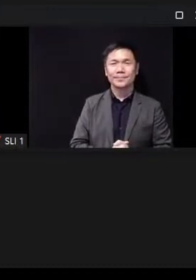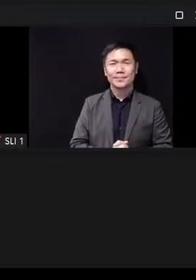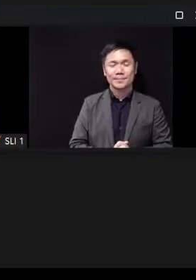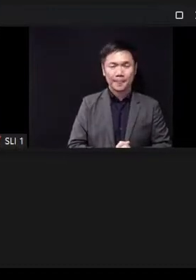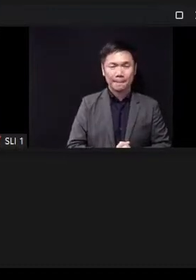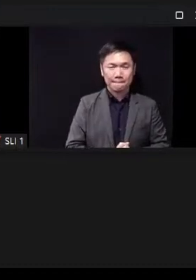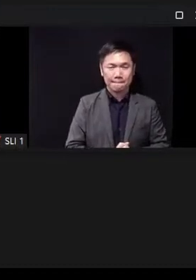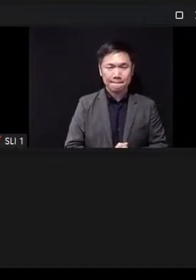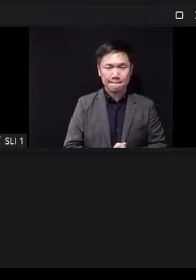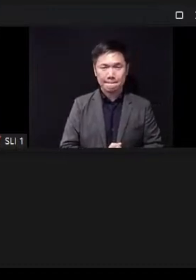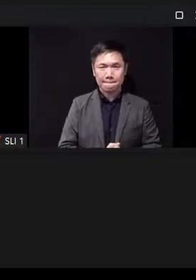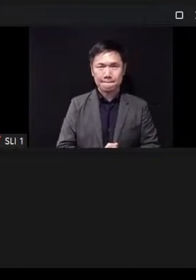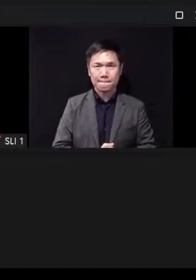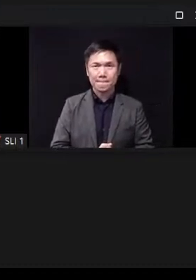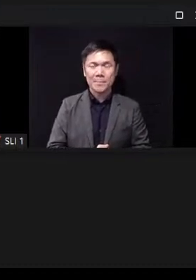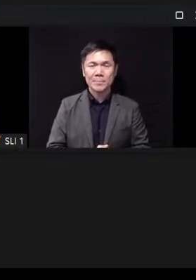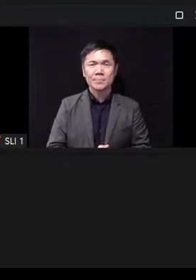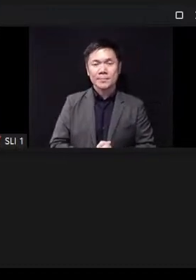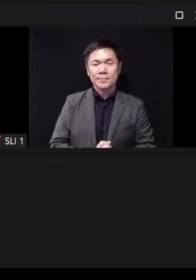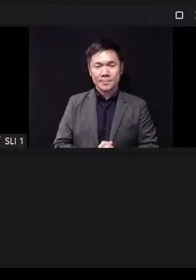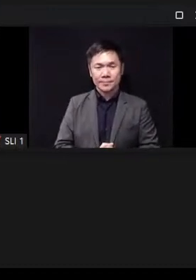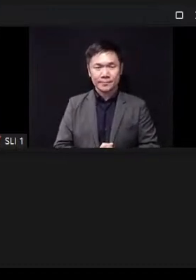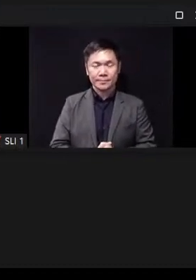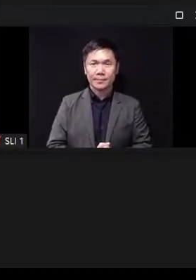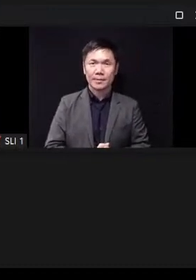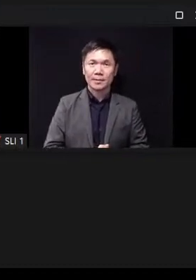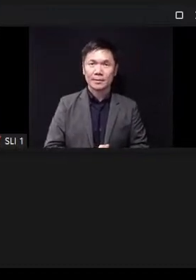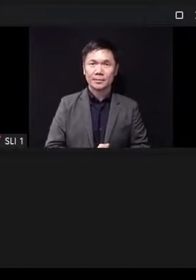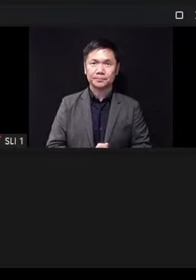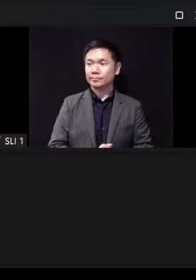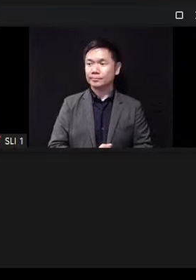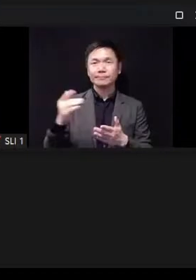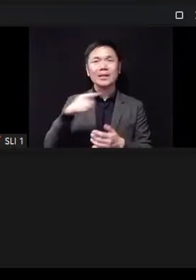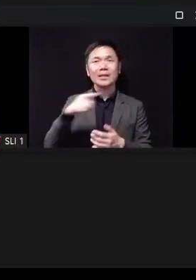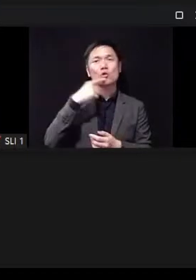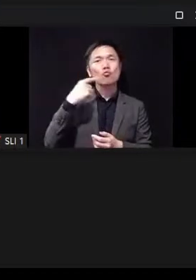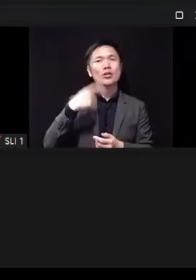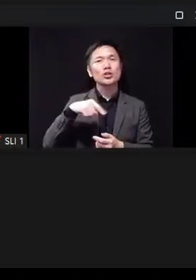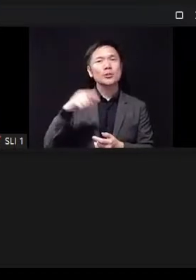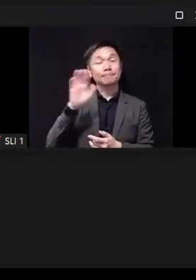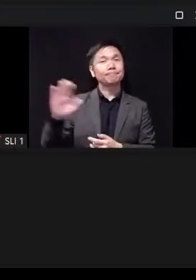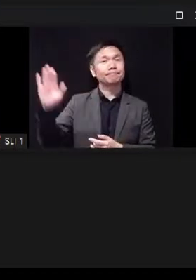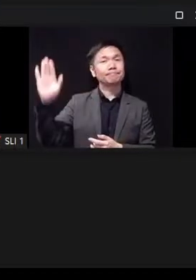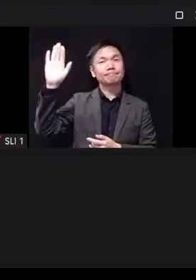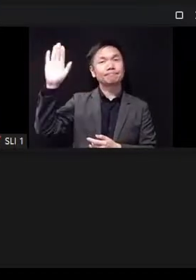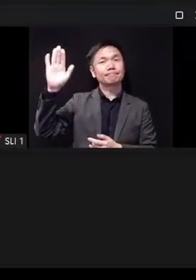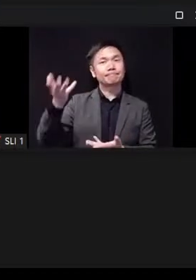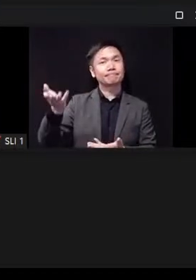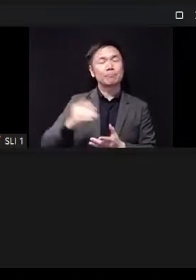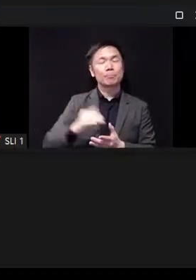I also now call on the distinguished delegate of the Russian Federation.